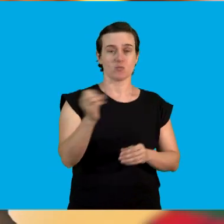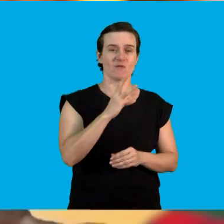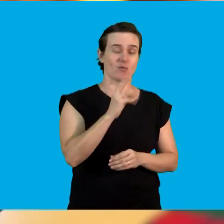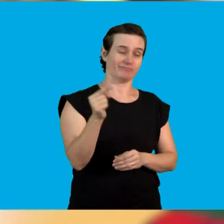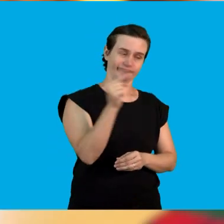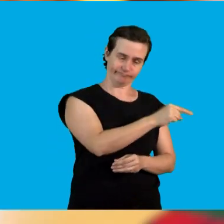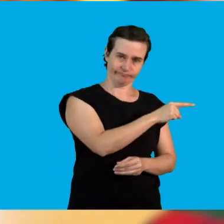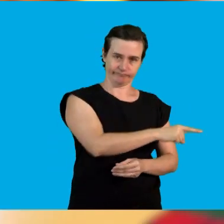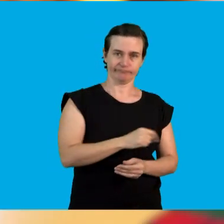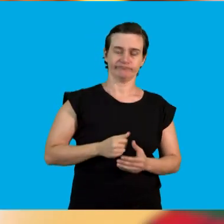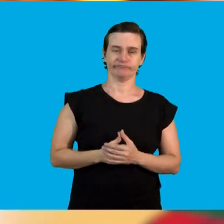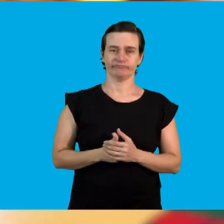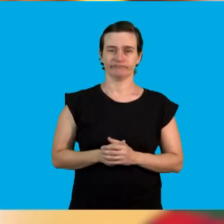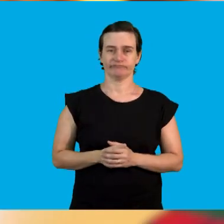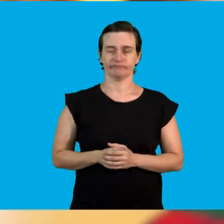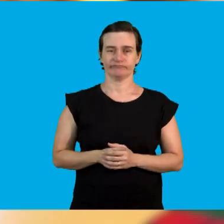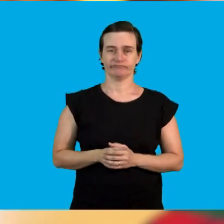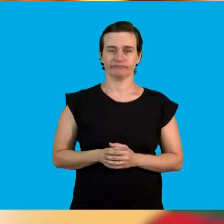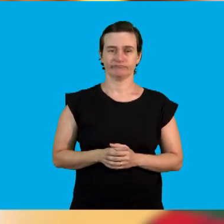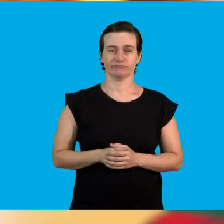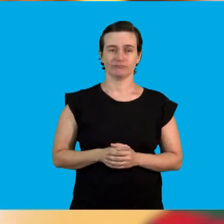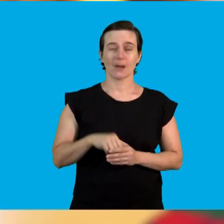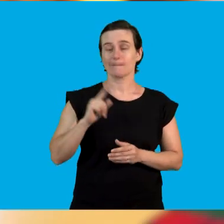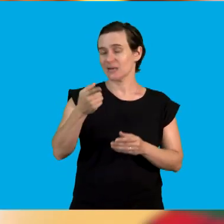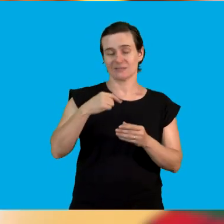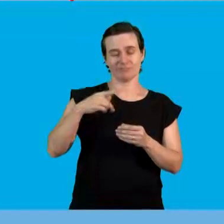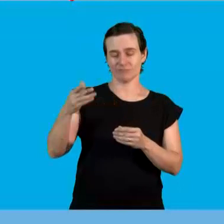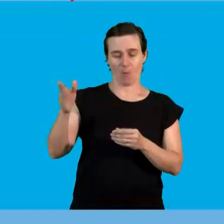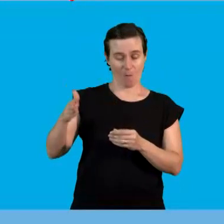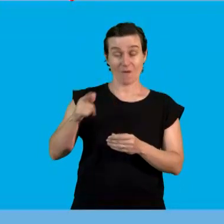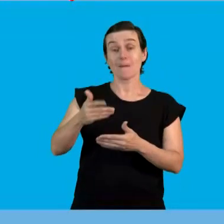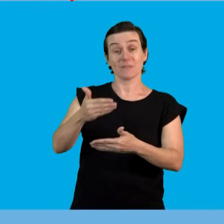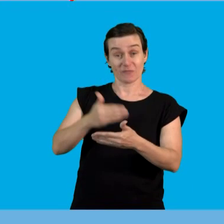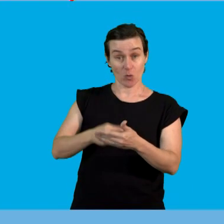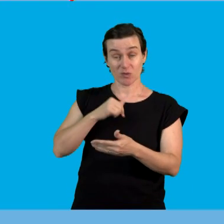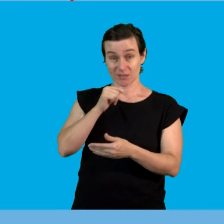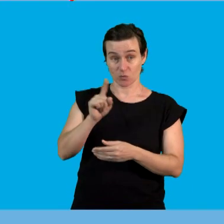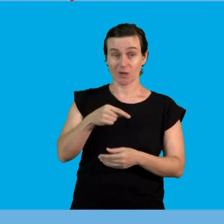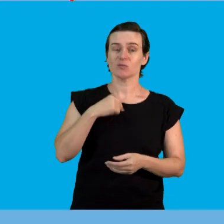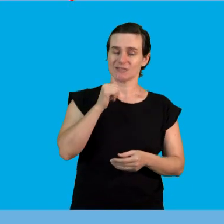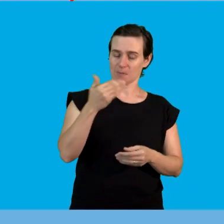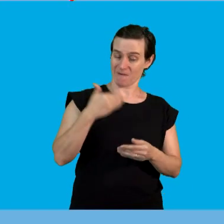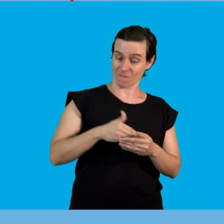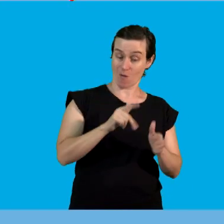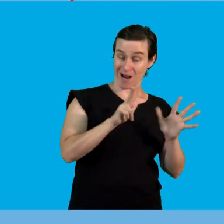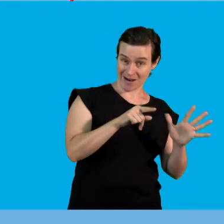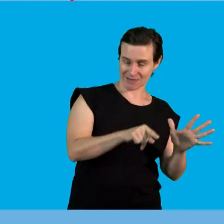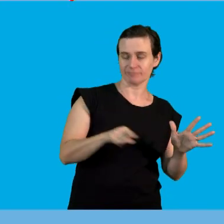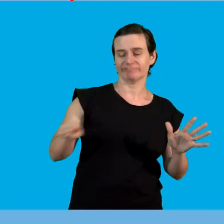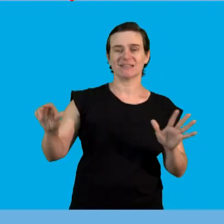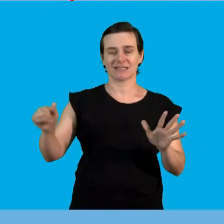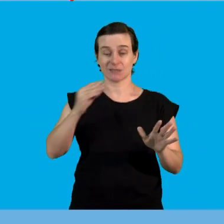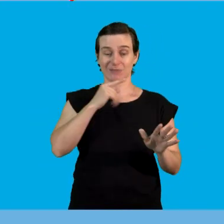applied onto it. In this case, it would be the 16. But the original case, it was 8 because the 8 was the